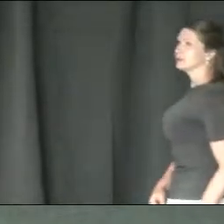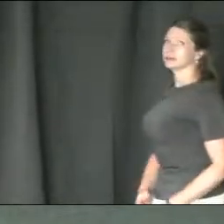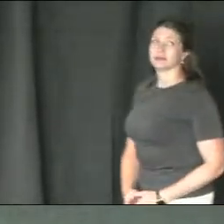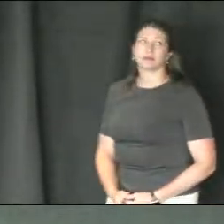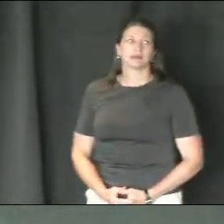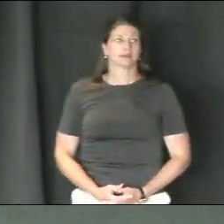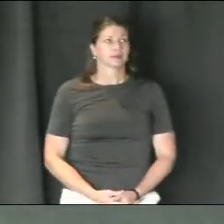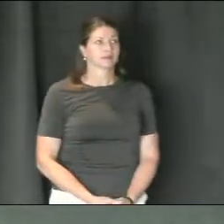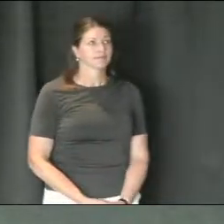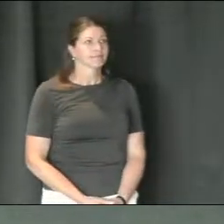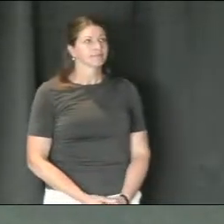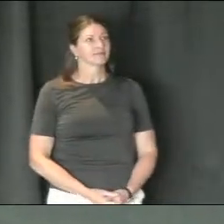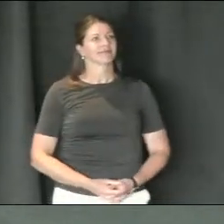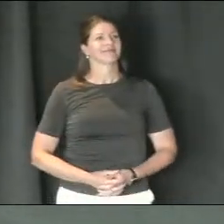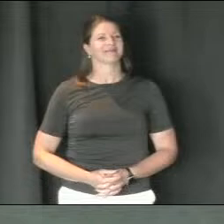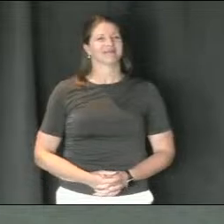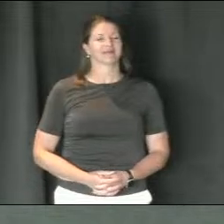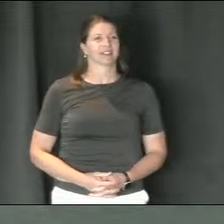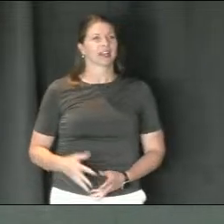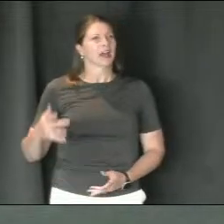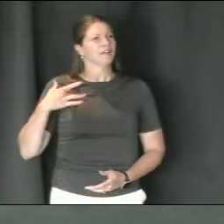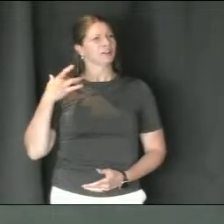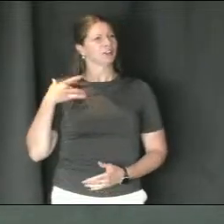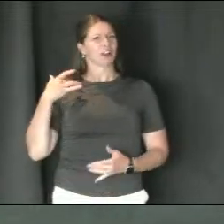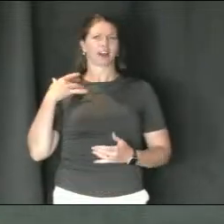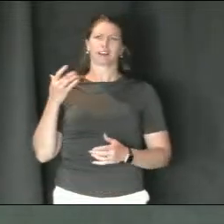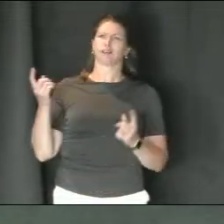I feel like we're giving out the Oscars. This is great.